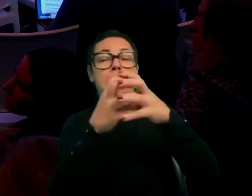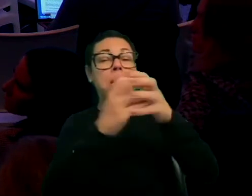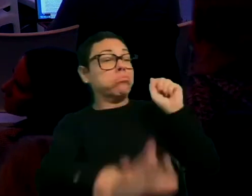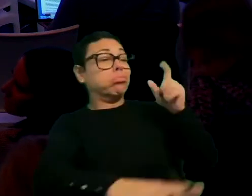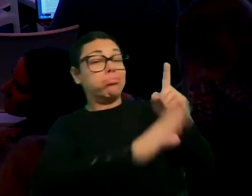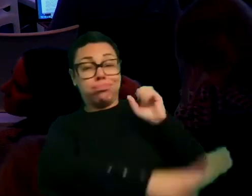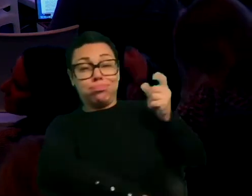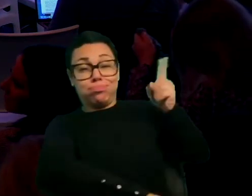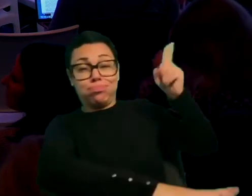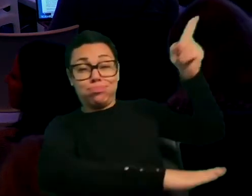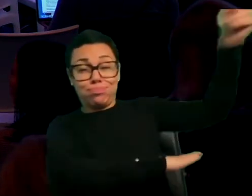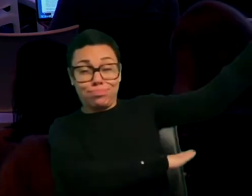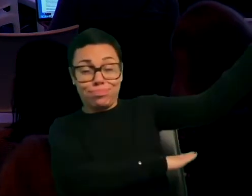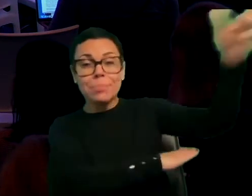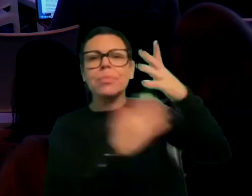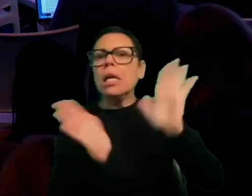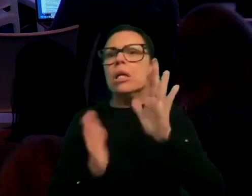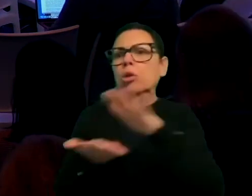Ooh, sorry, almost made it.